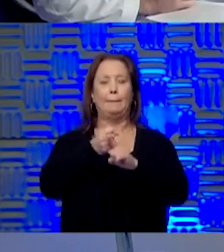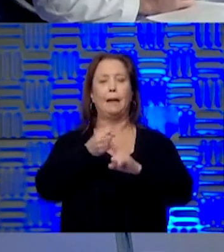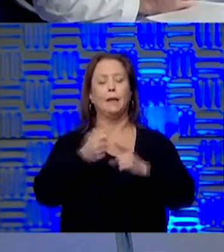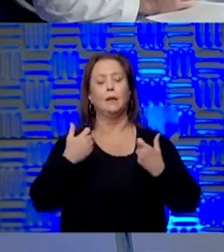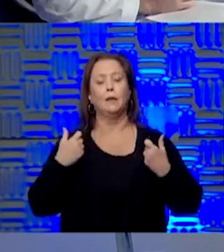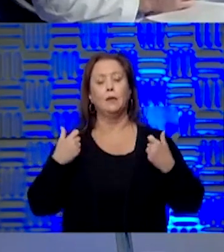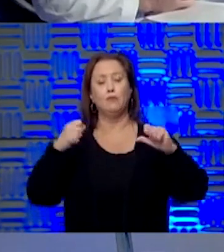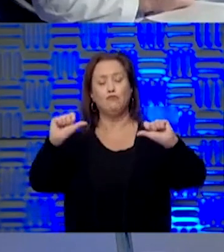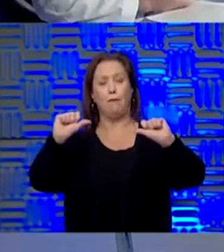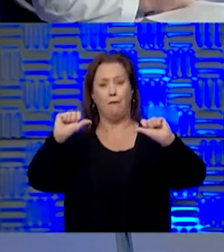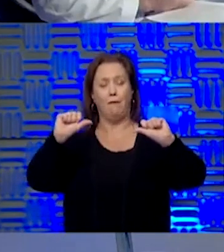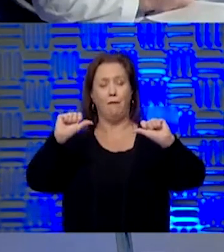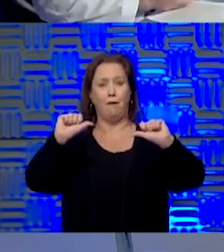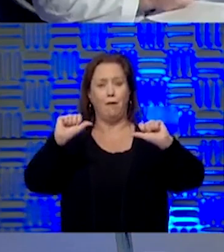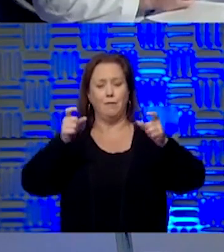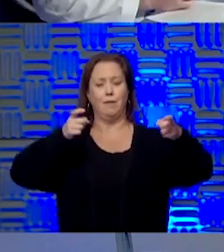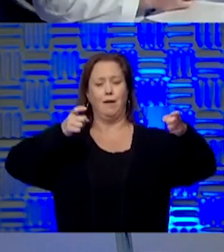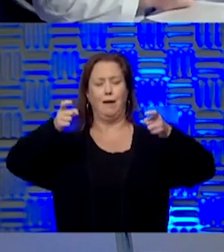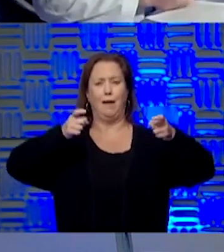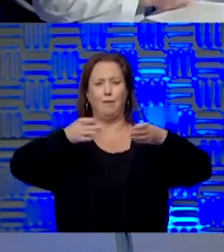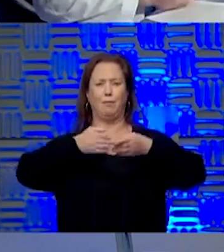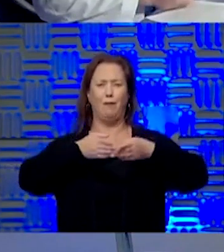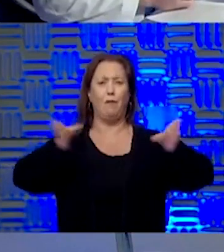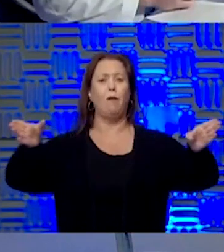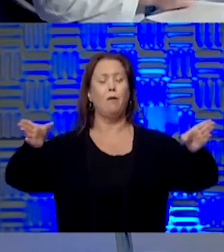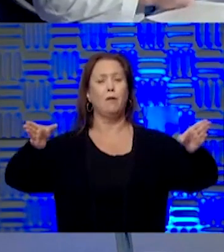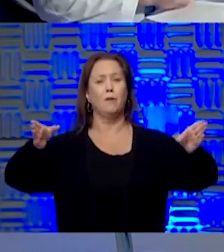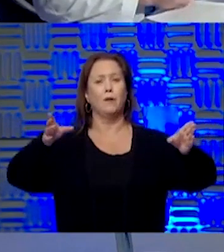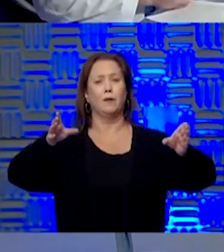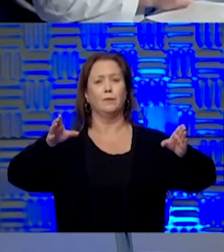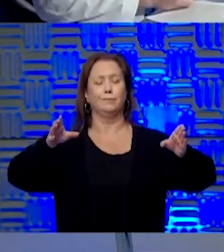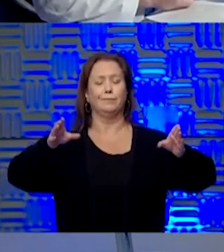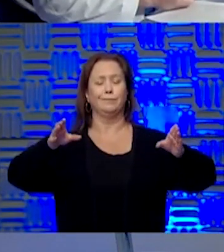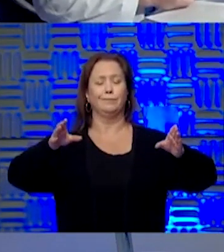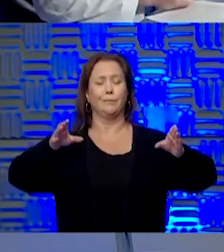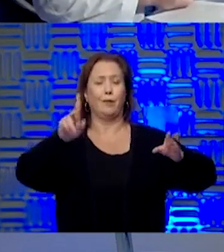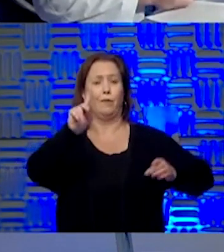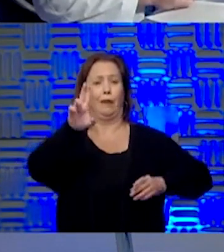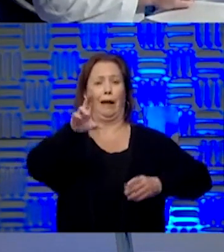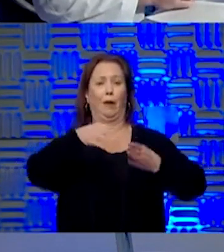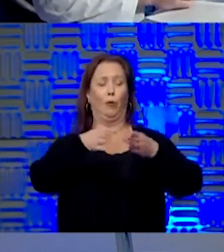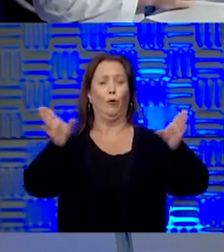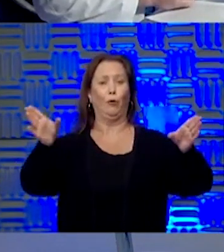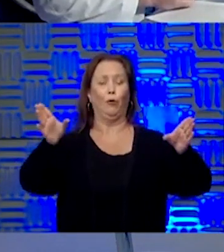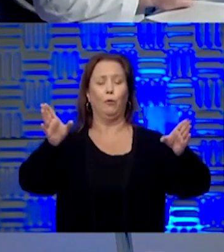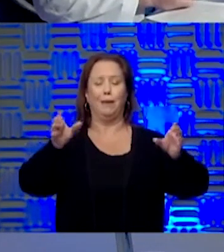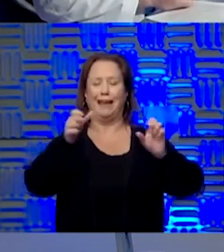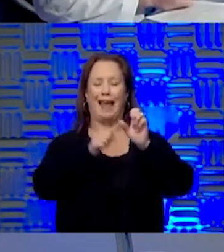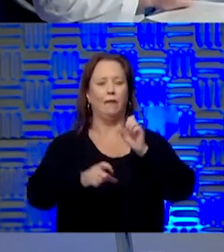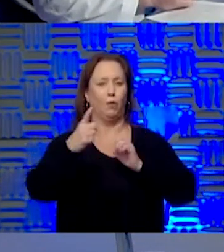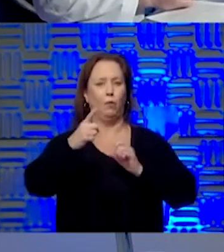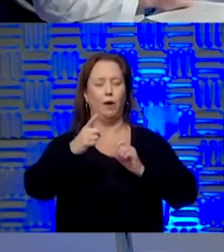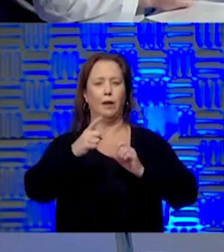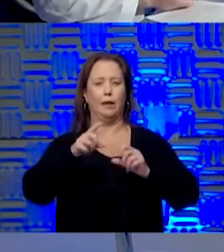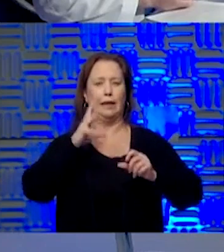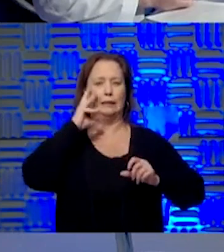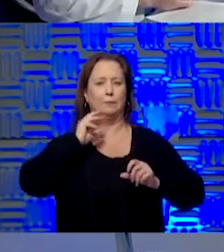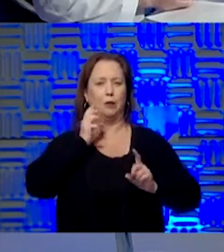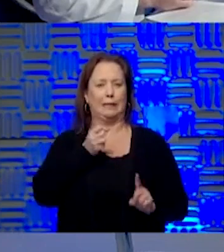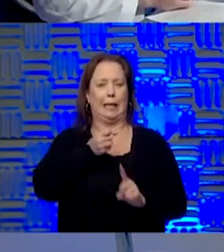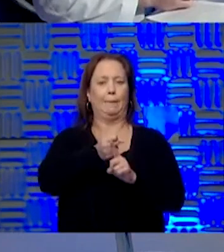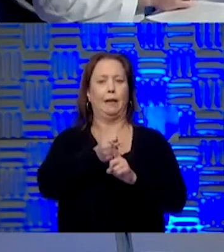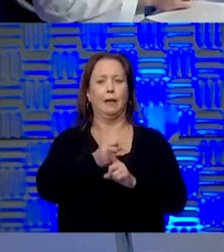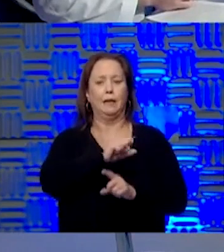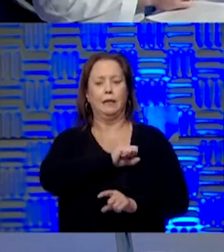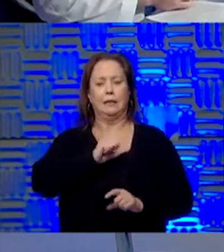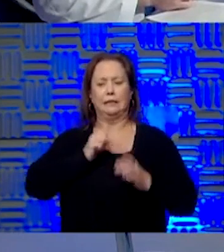try and handle that across the entire organization, but everyone did. And just to follow up on that, Senator